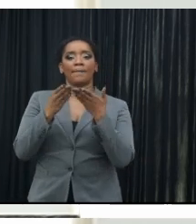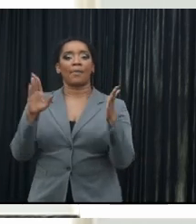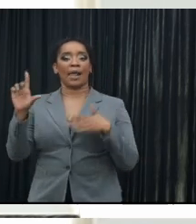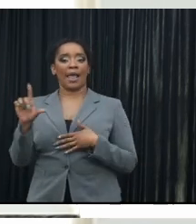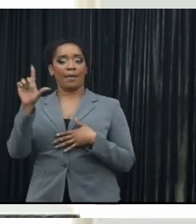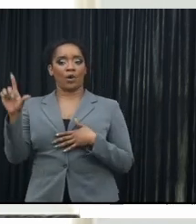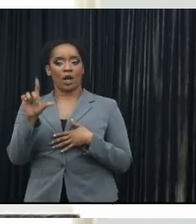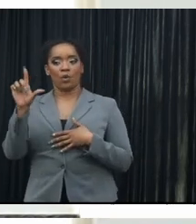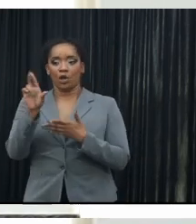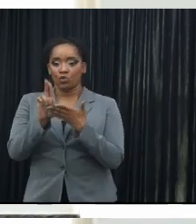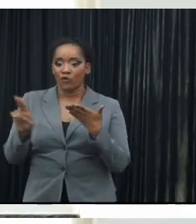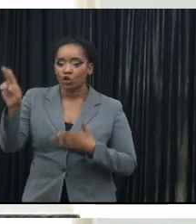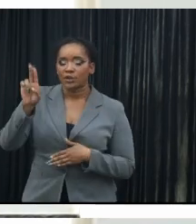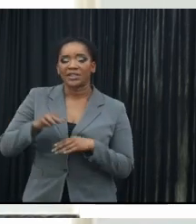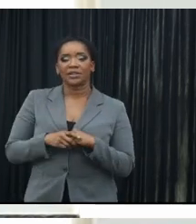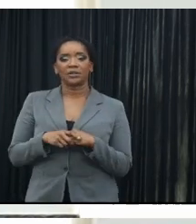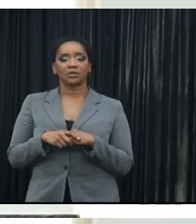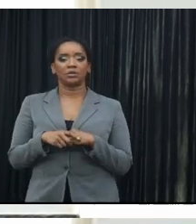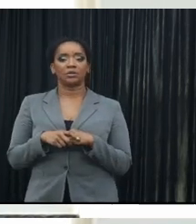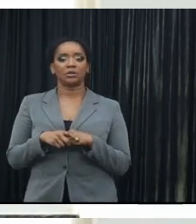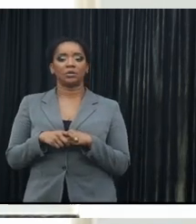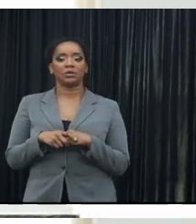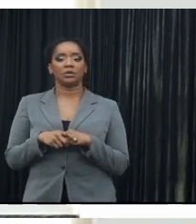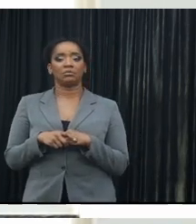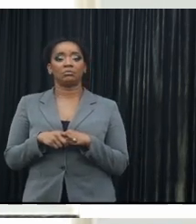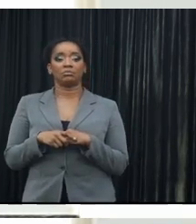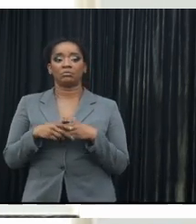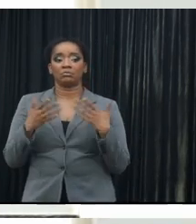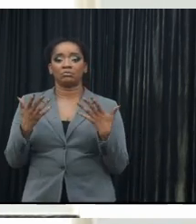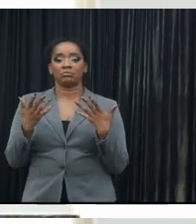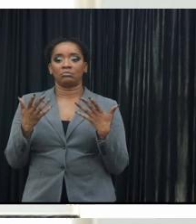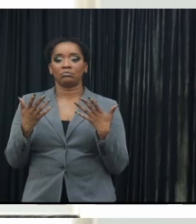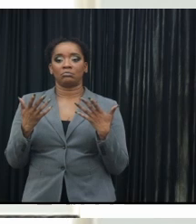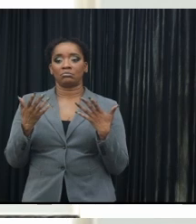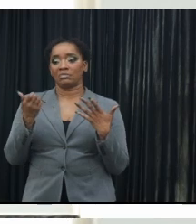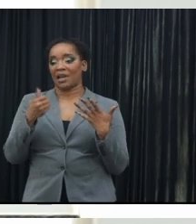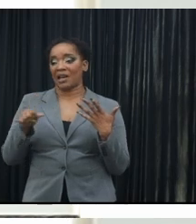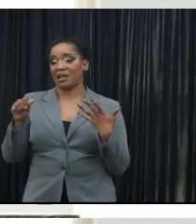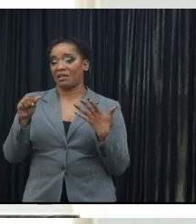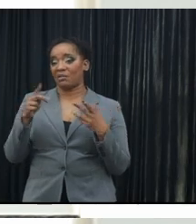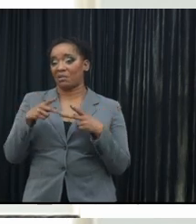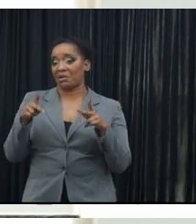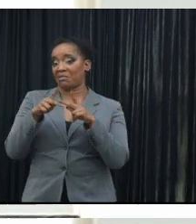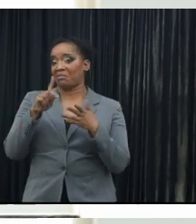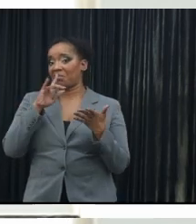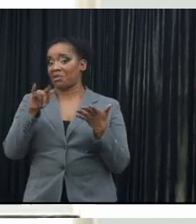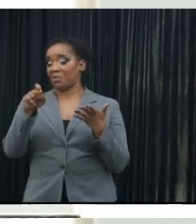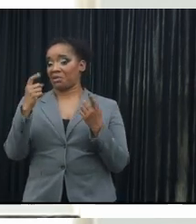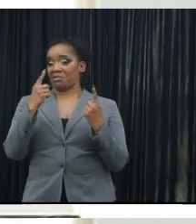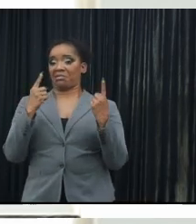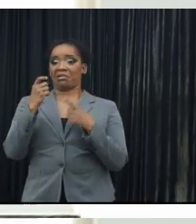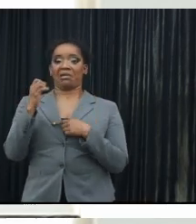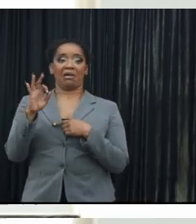library, a university, place, pretty much anywhere that you can think of that a person can go under the ADA. A service